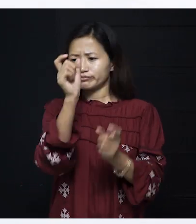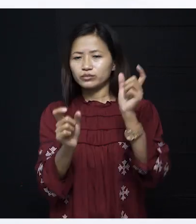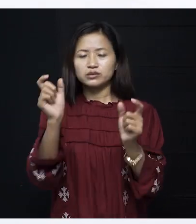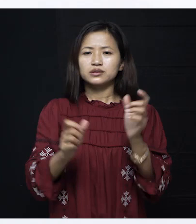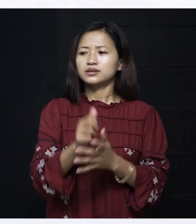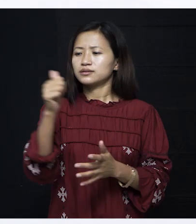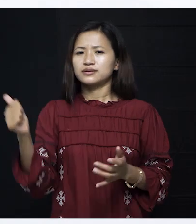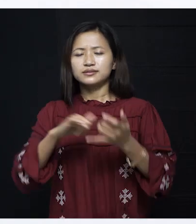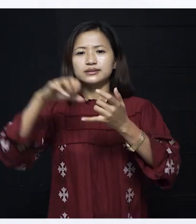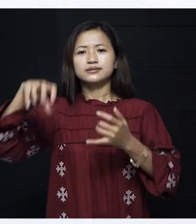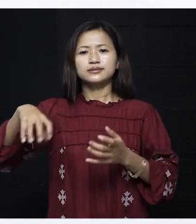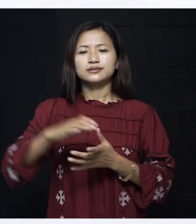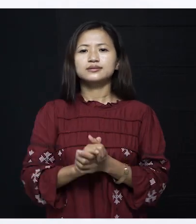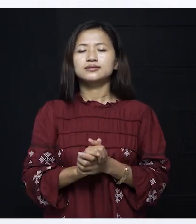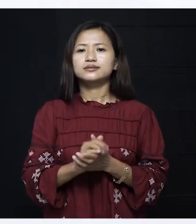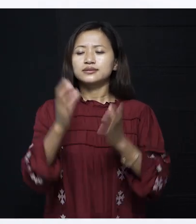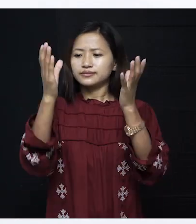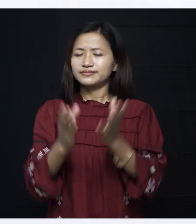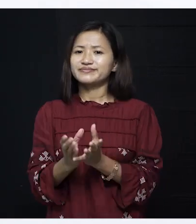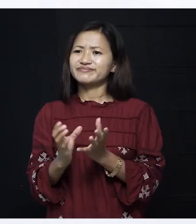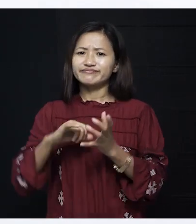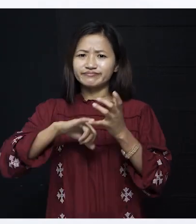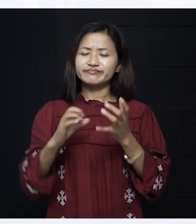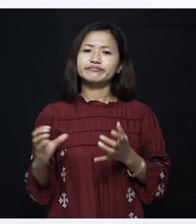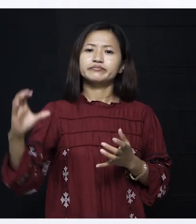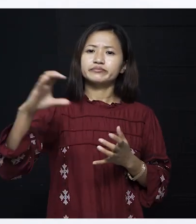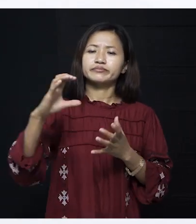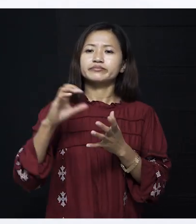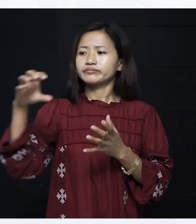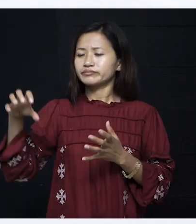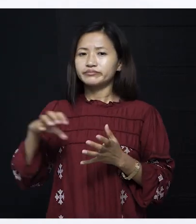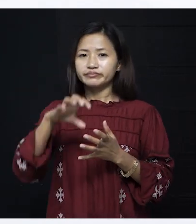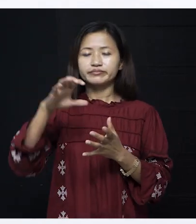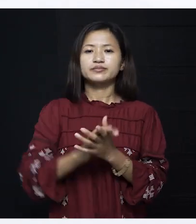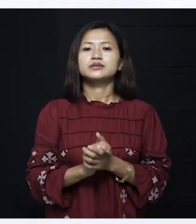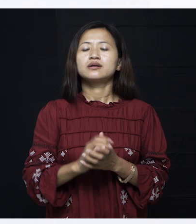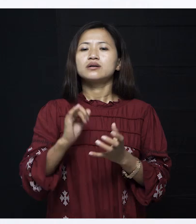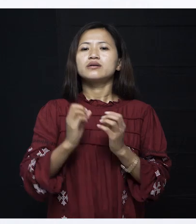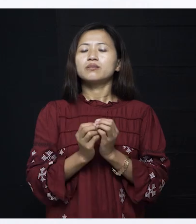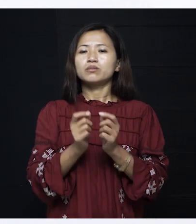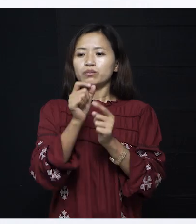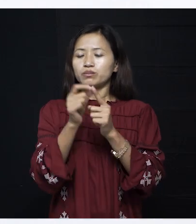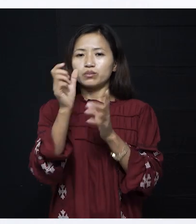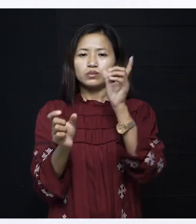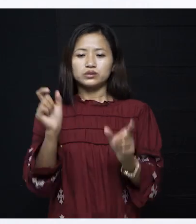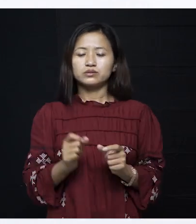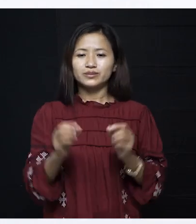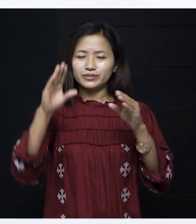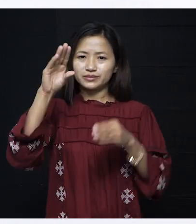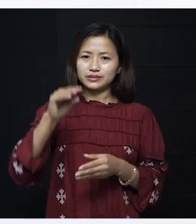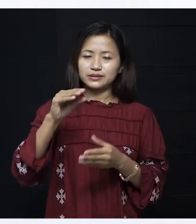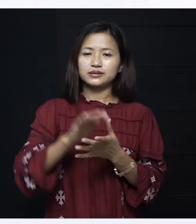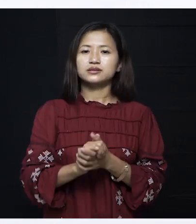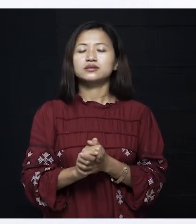So in some states, people will be more, and in some area or in some states, the population will be less. So